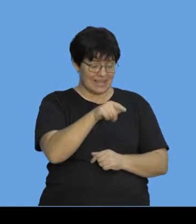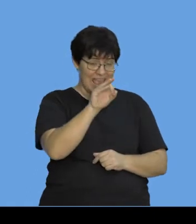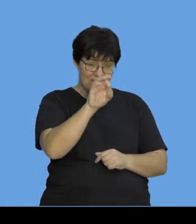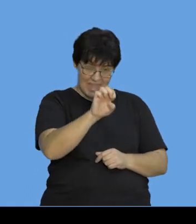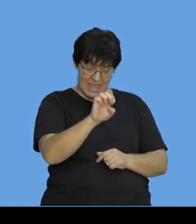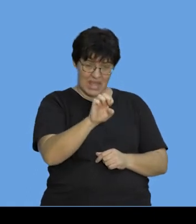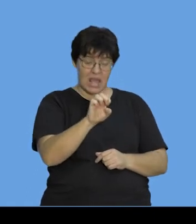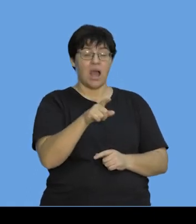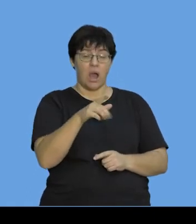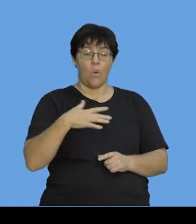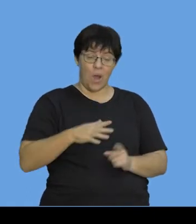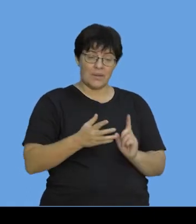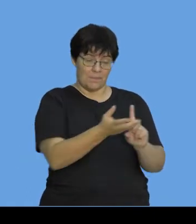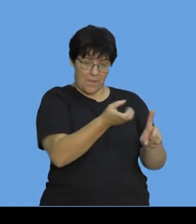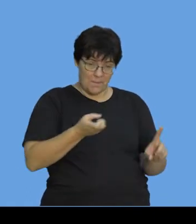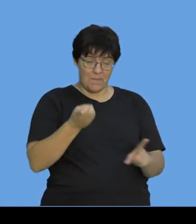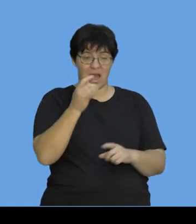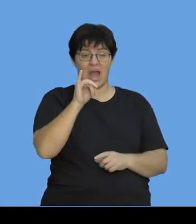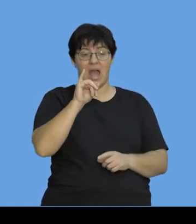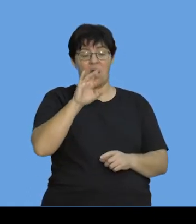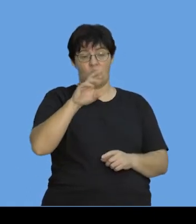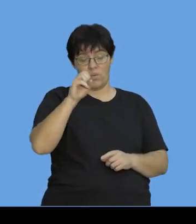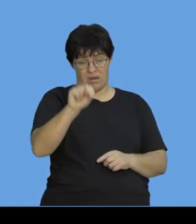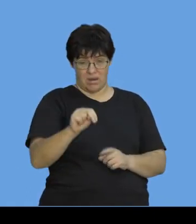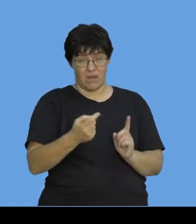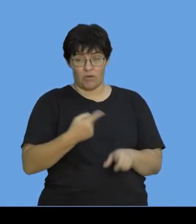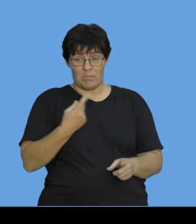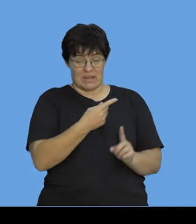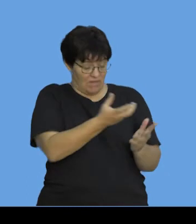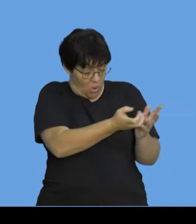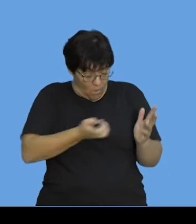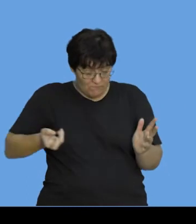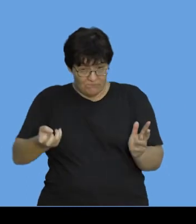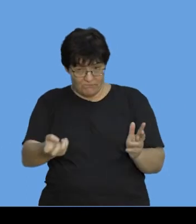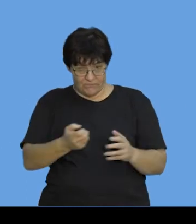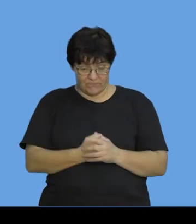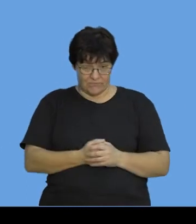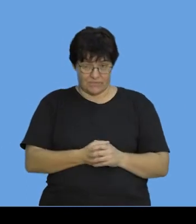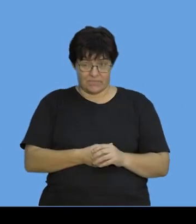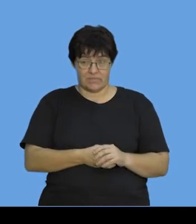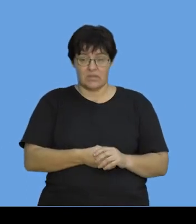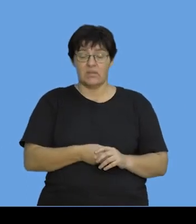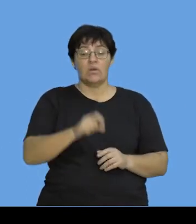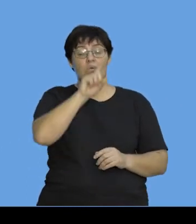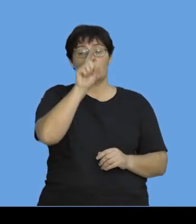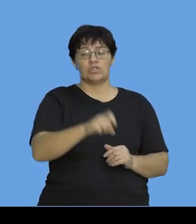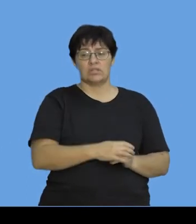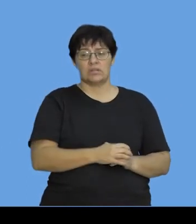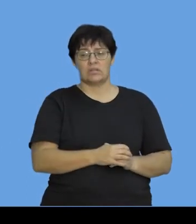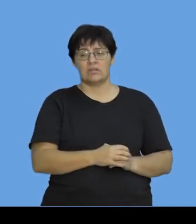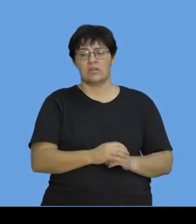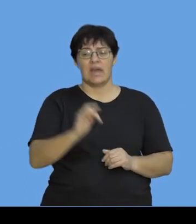okay, metal. So we want to extract iron from its ore, okay. So that's the equation, okay. Now the question is, what is